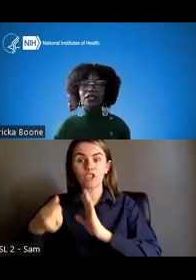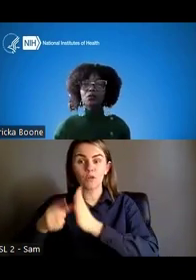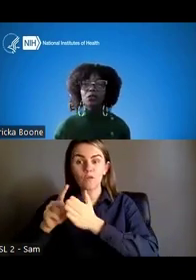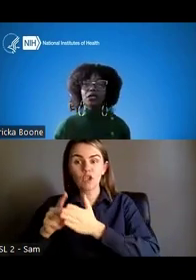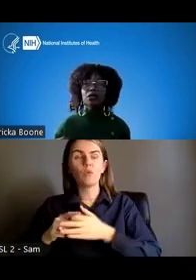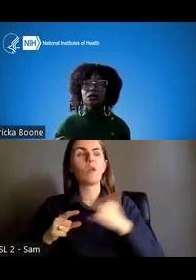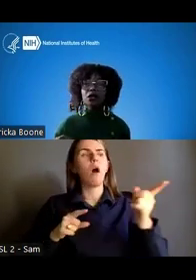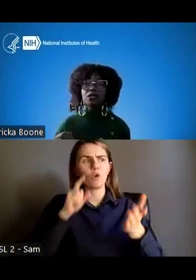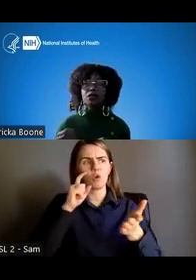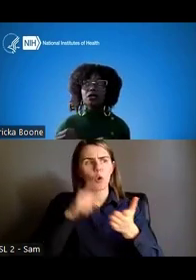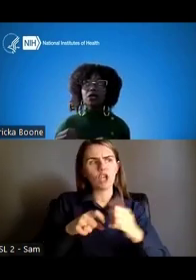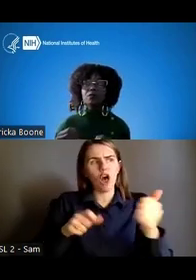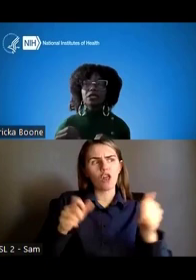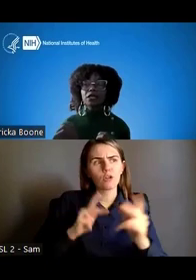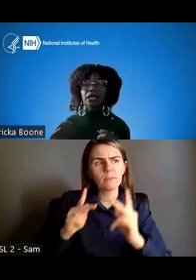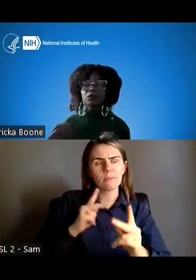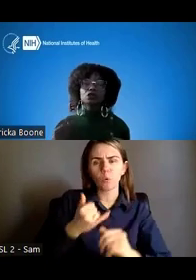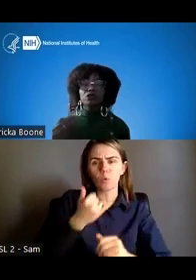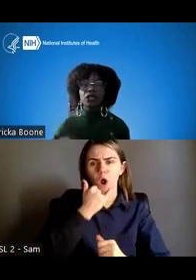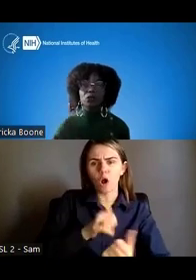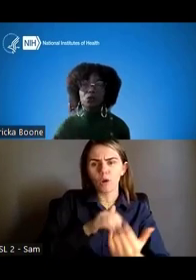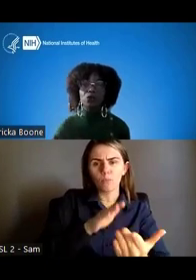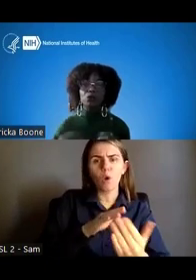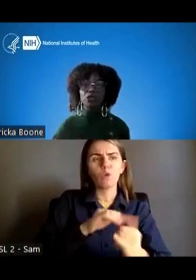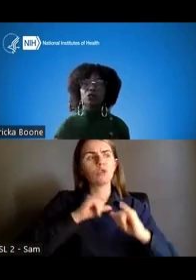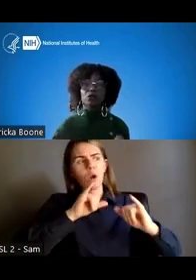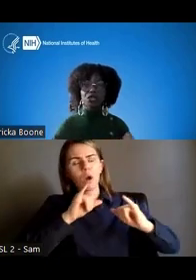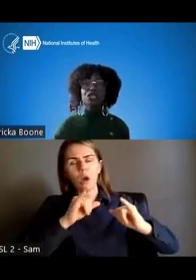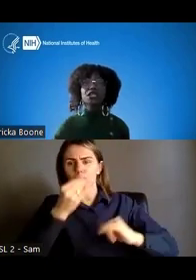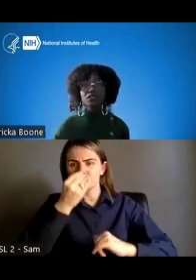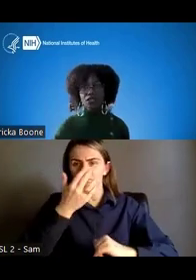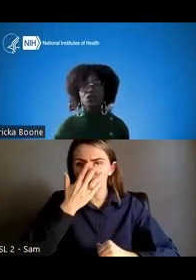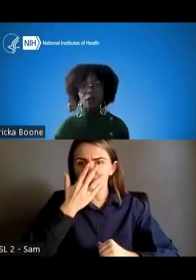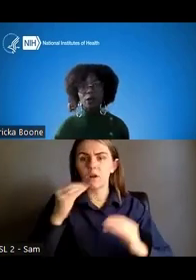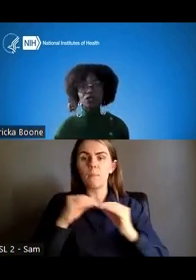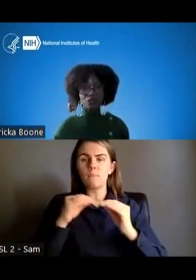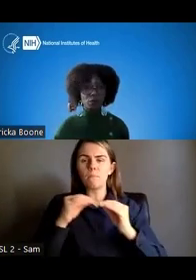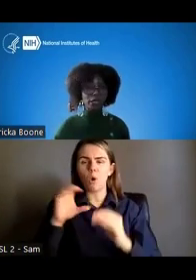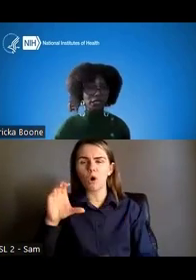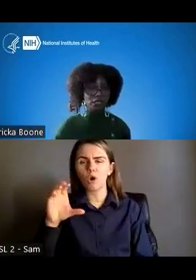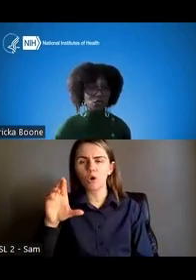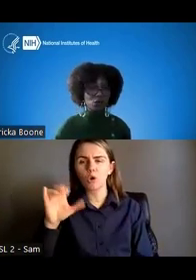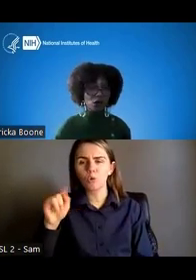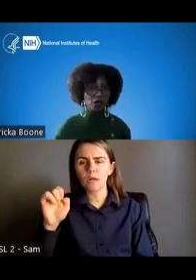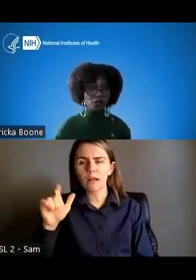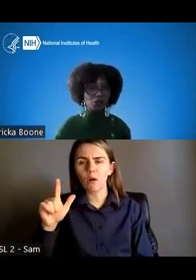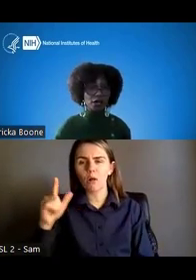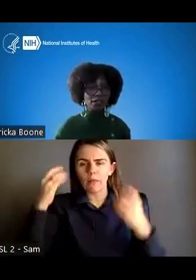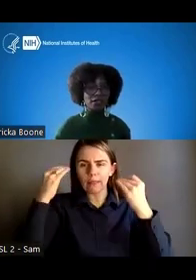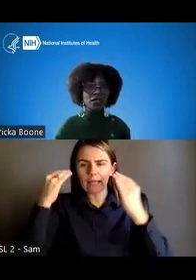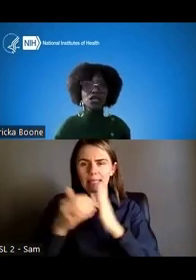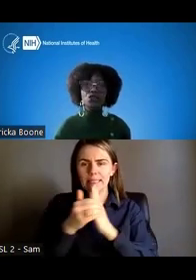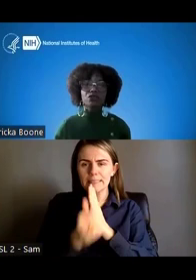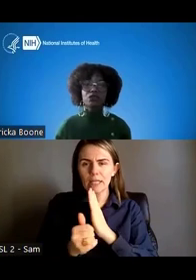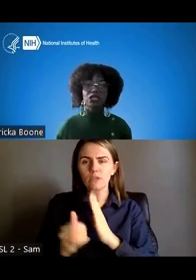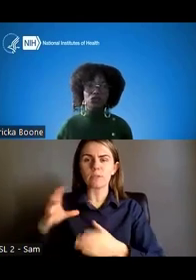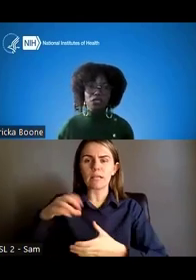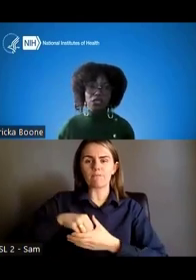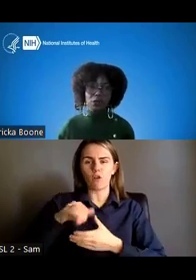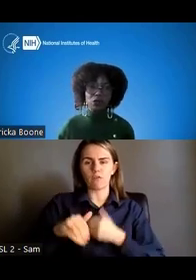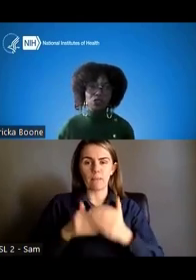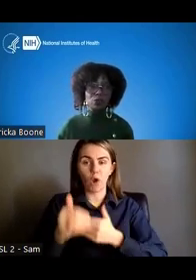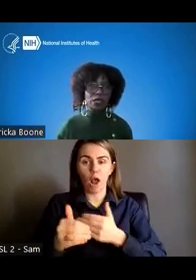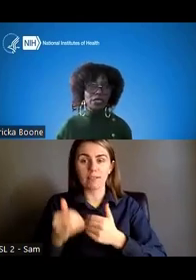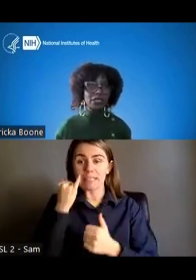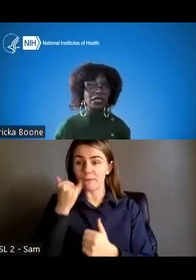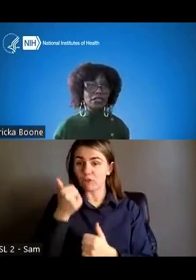improve. They're being able to develop more critical thinking skills by participating in this process. So if you're